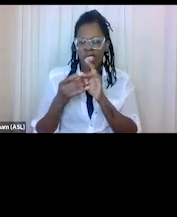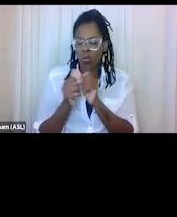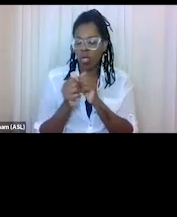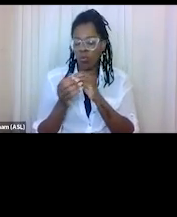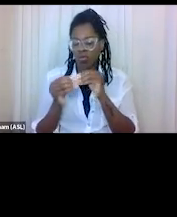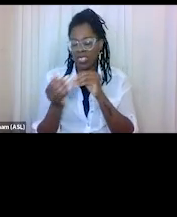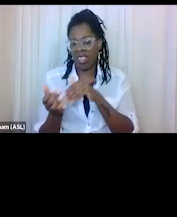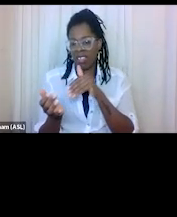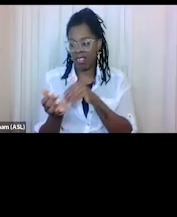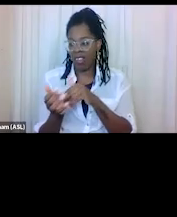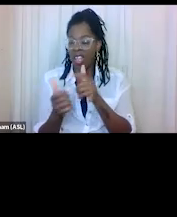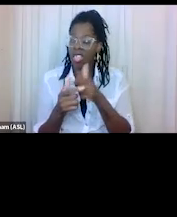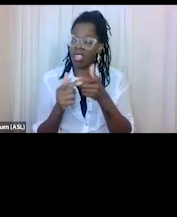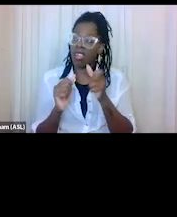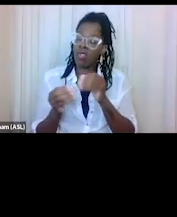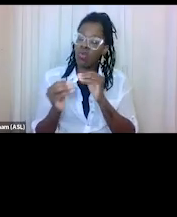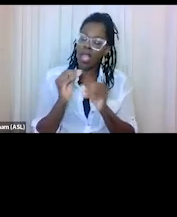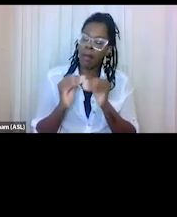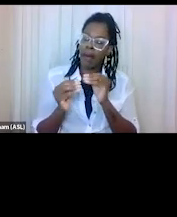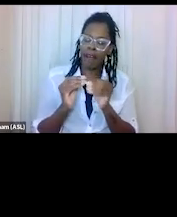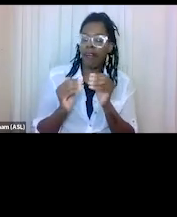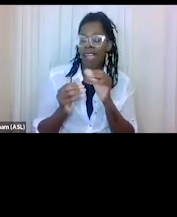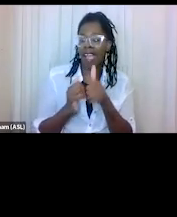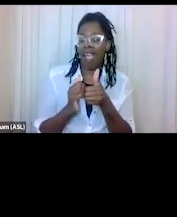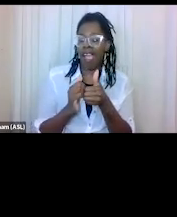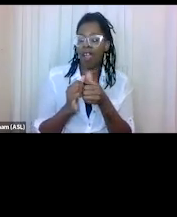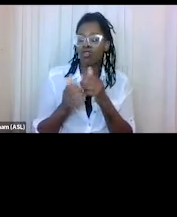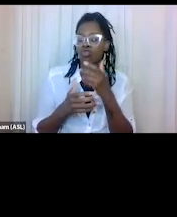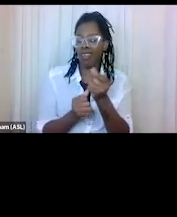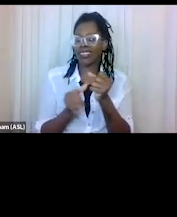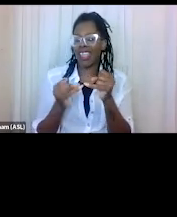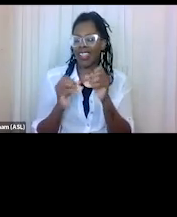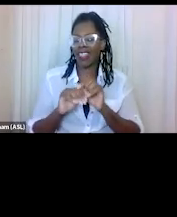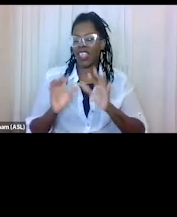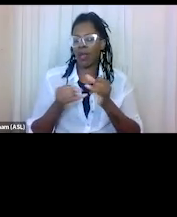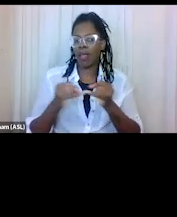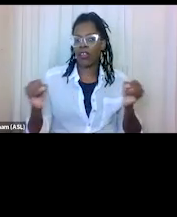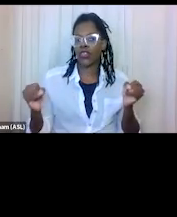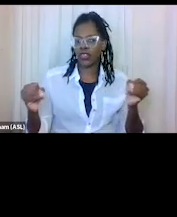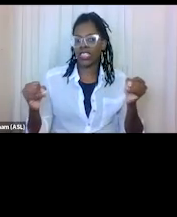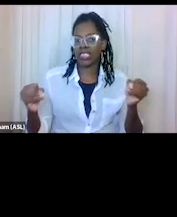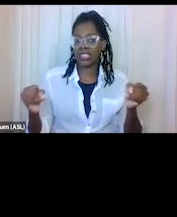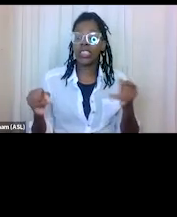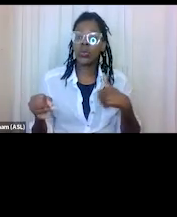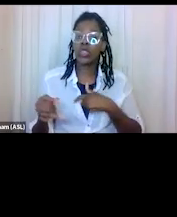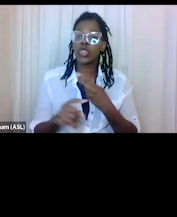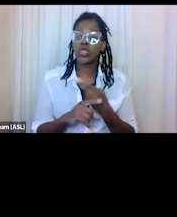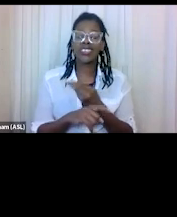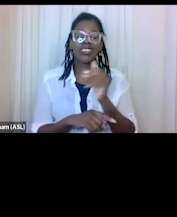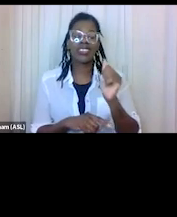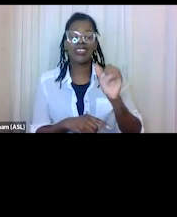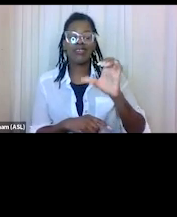where they can have a healing and repair through trust and clear boundaries. So here at My Friend's Place, we use the ARC model, which is attachment, regulation,